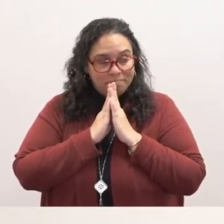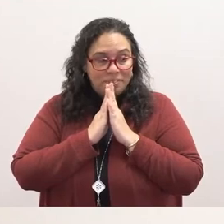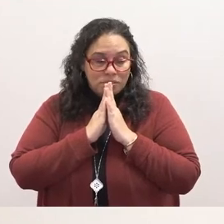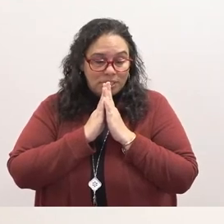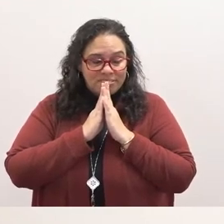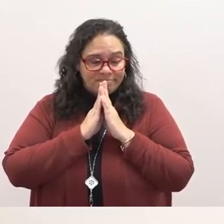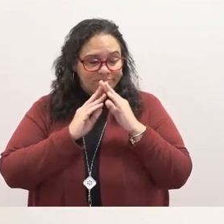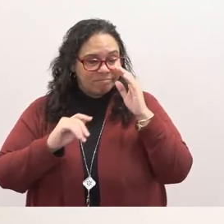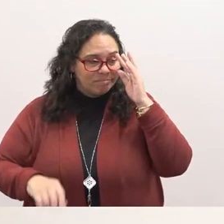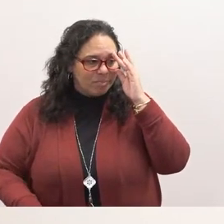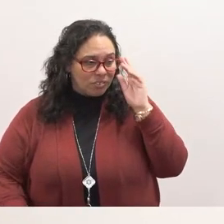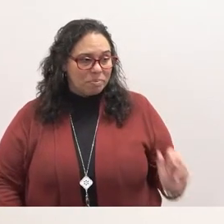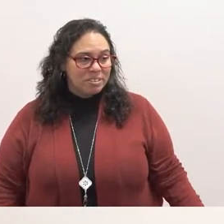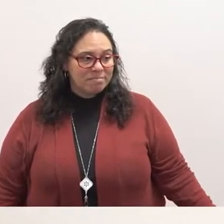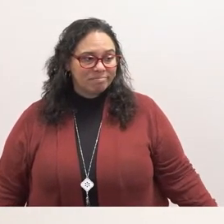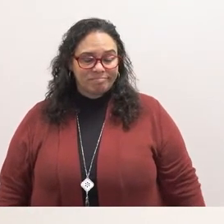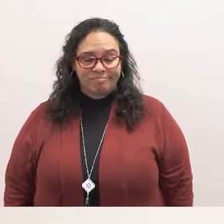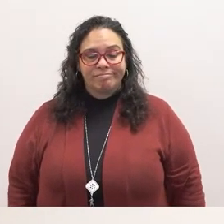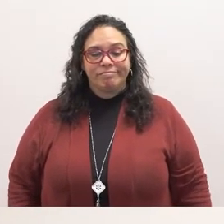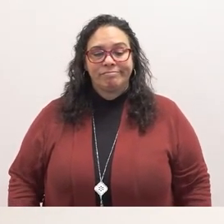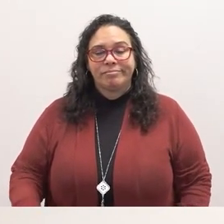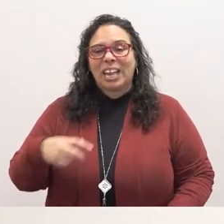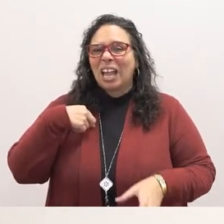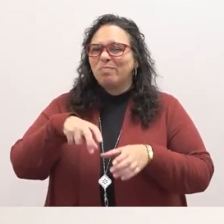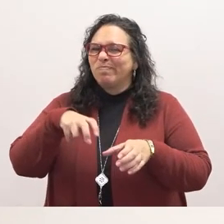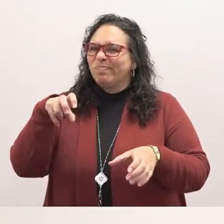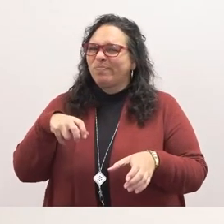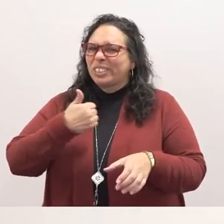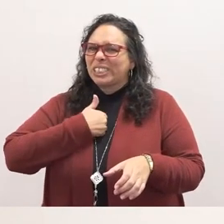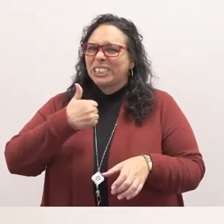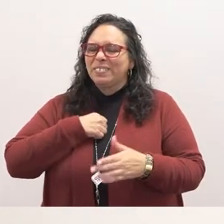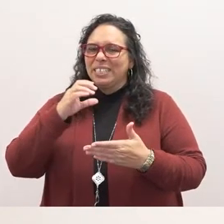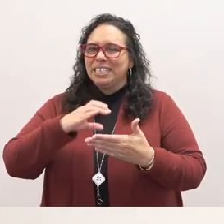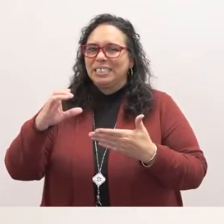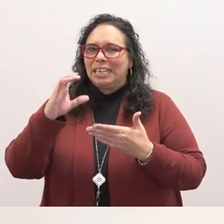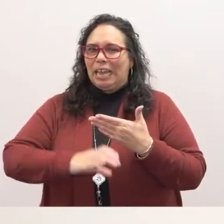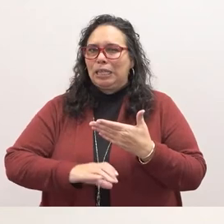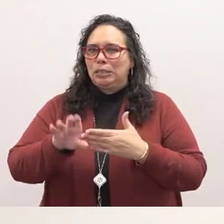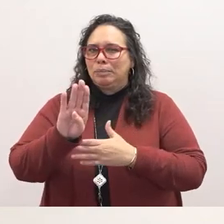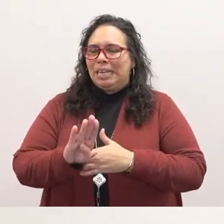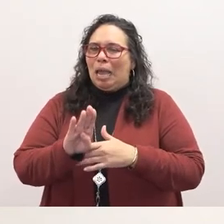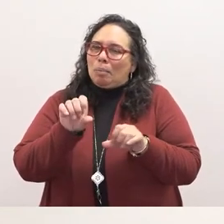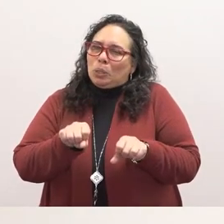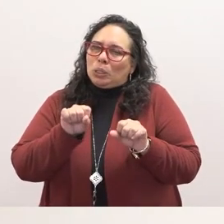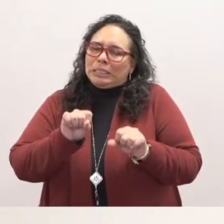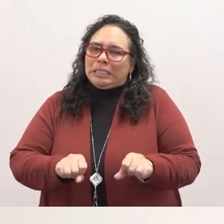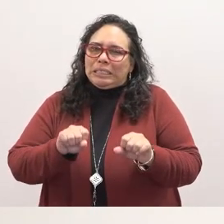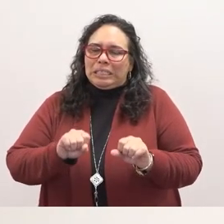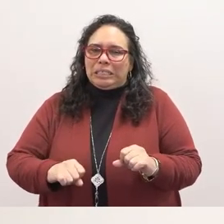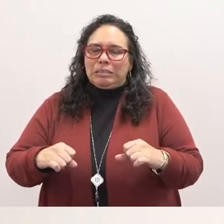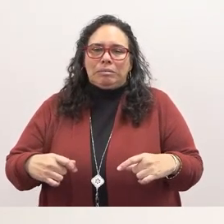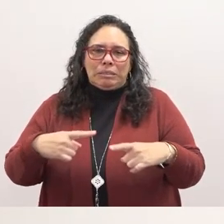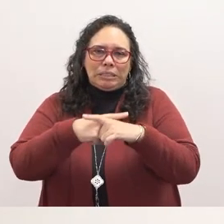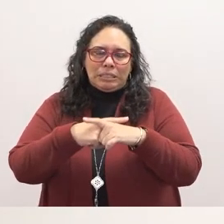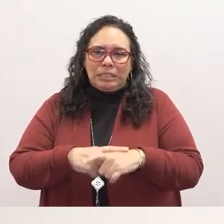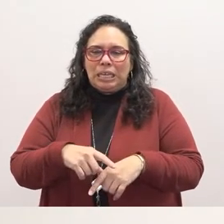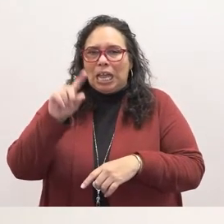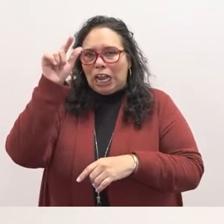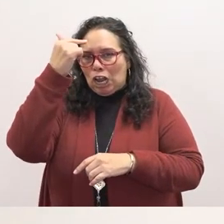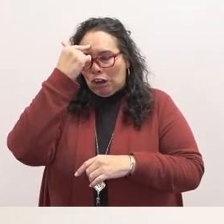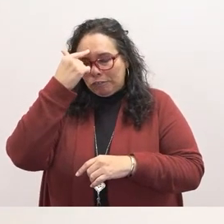Discussion? Yes, I will recuse myself from consent calendar B as I have a potential conflict of interest under government code section 1090